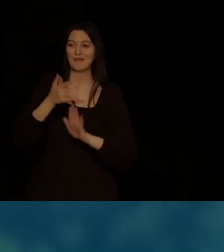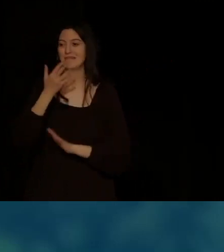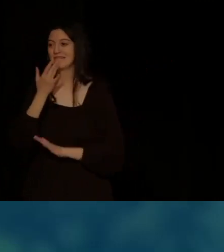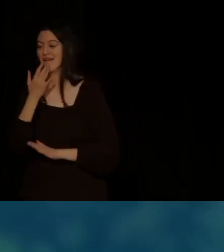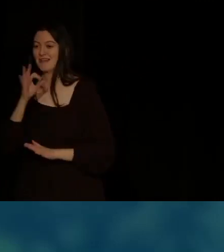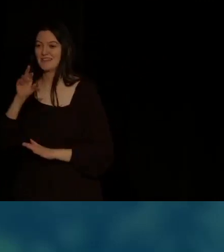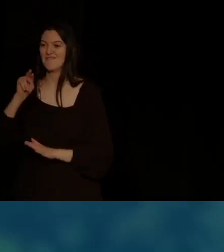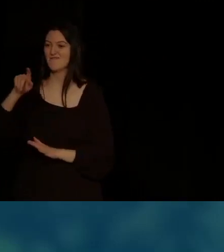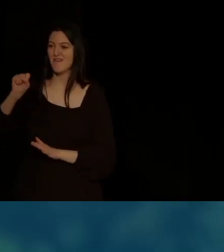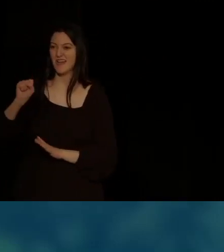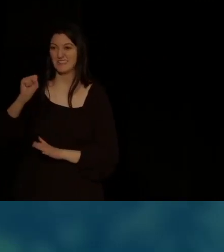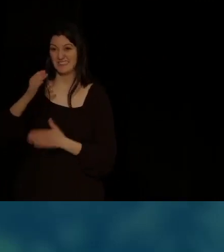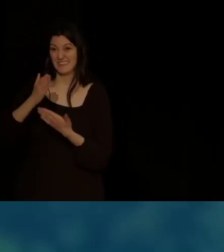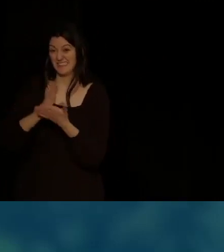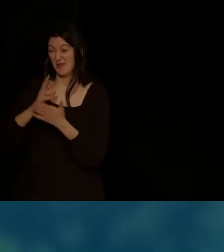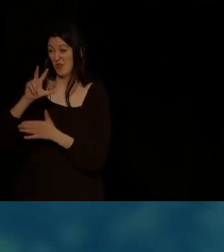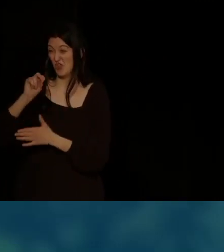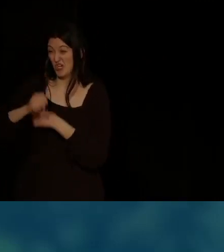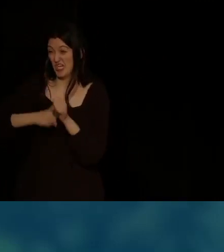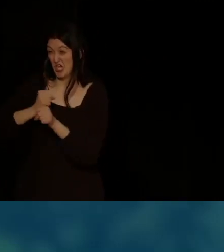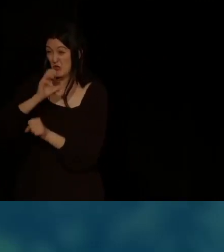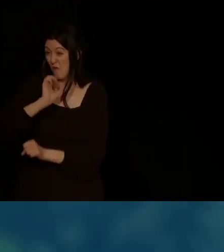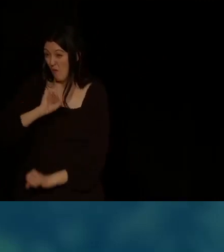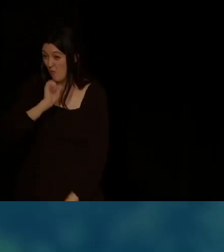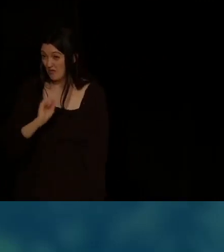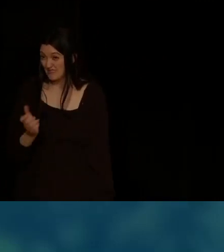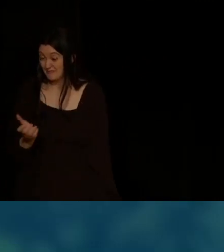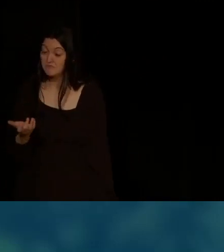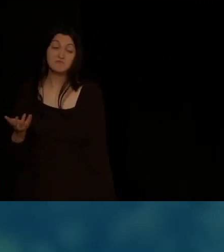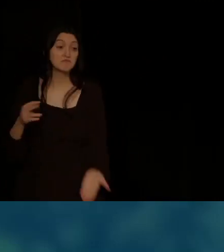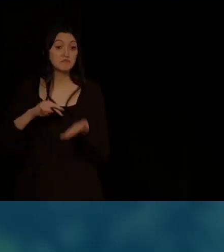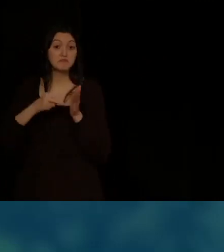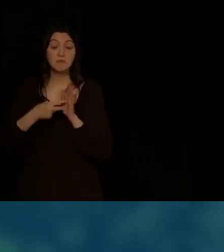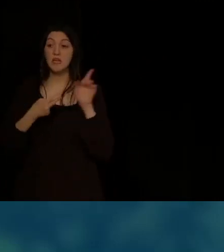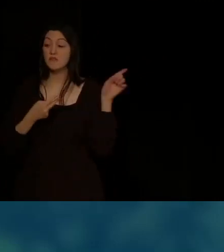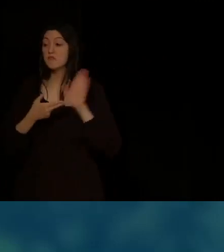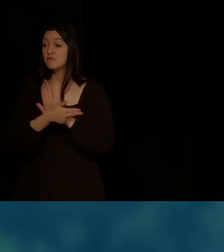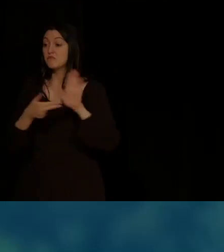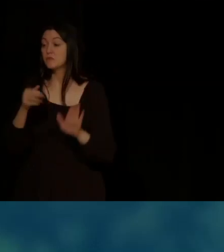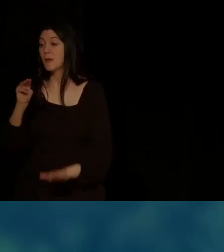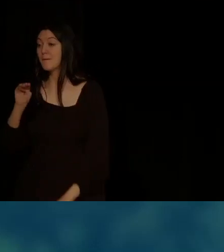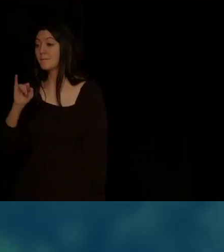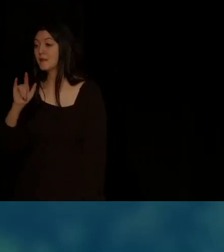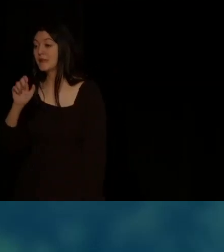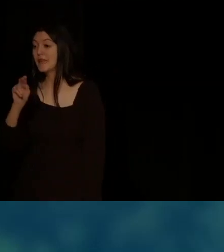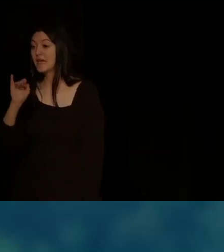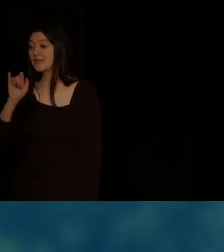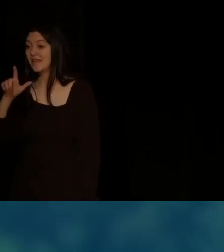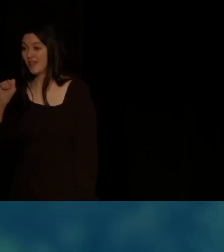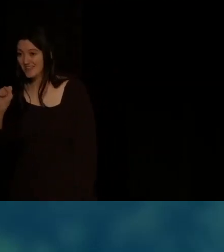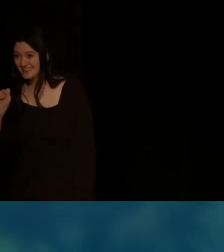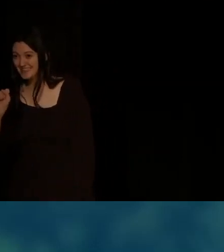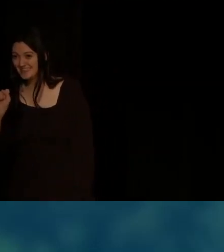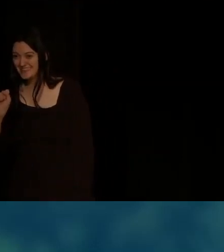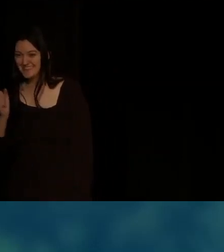dating back at least 30 years. In other words, they are millennials.